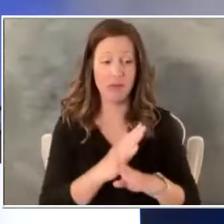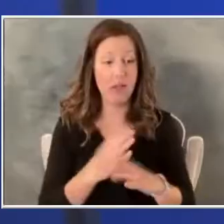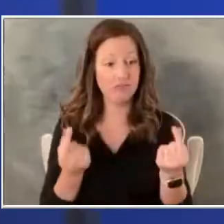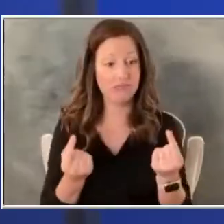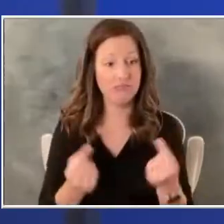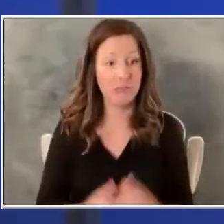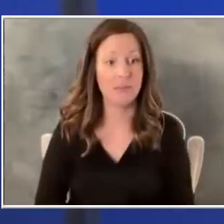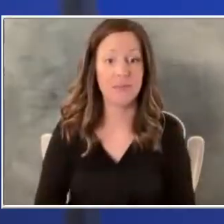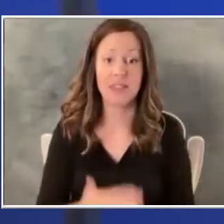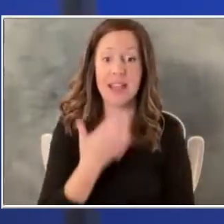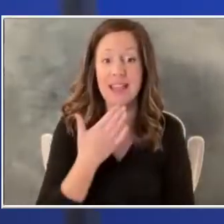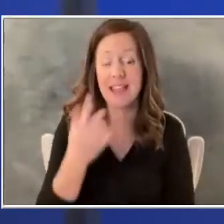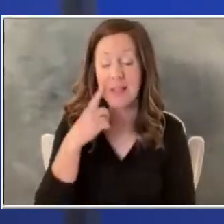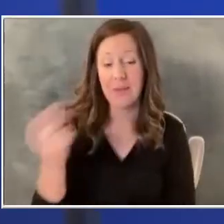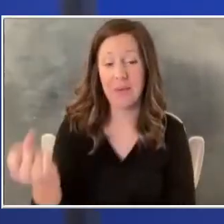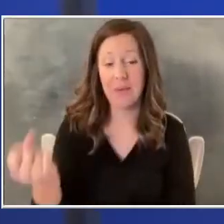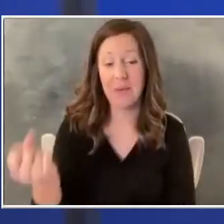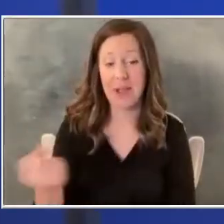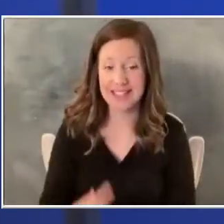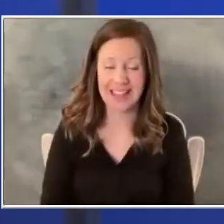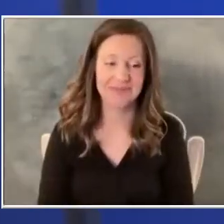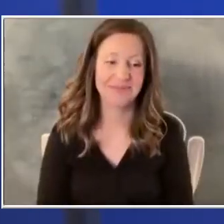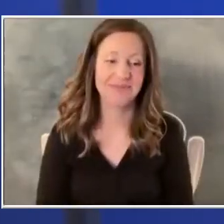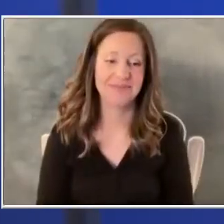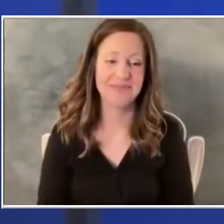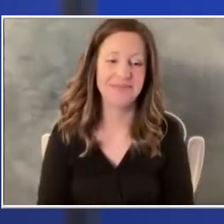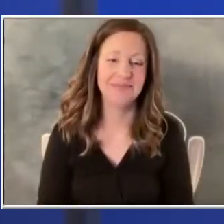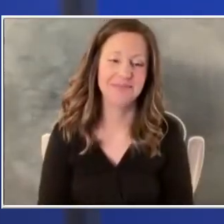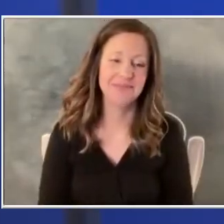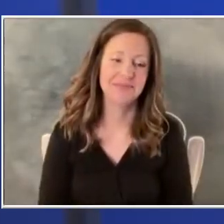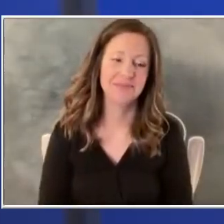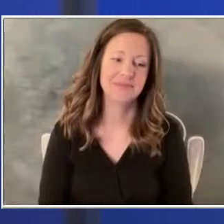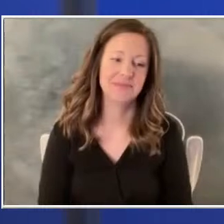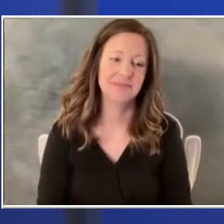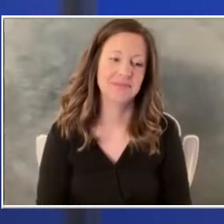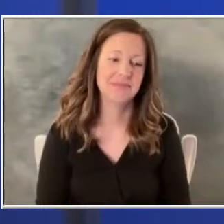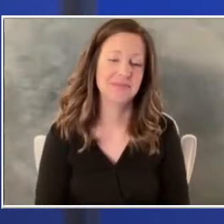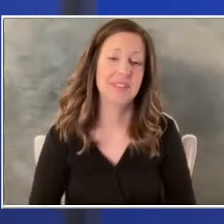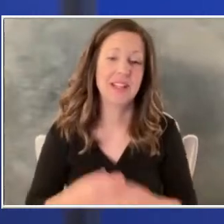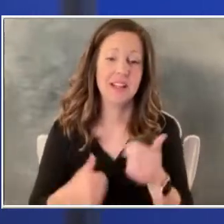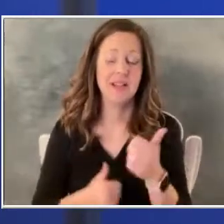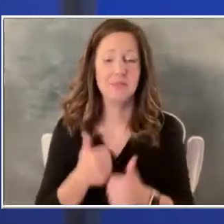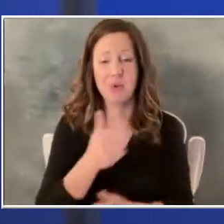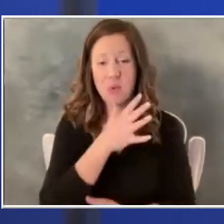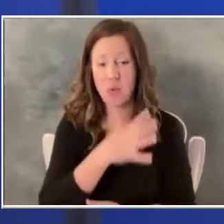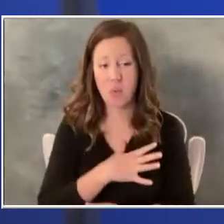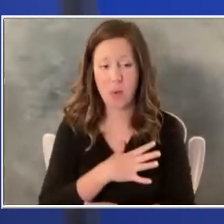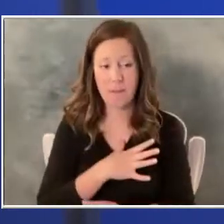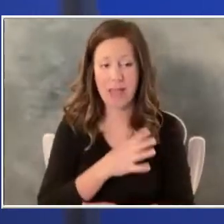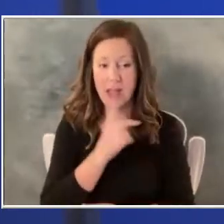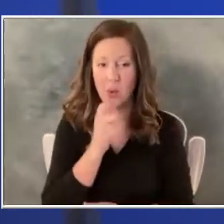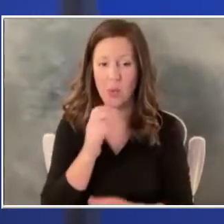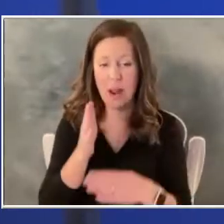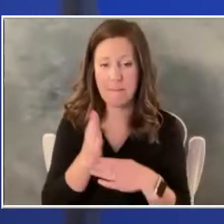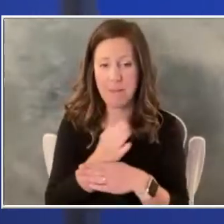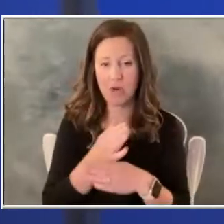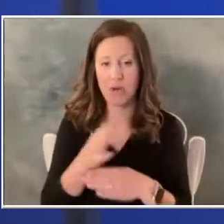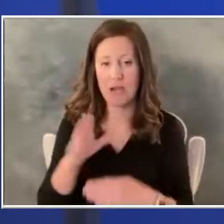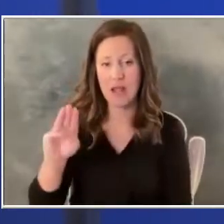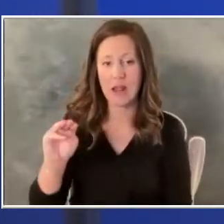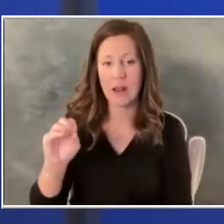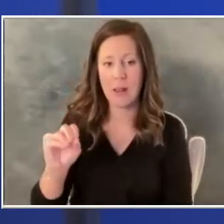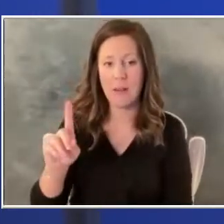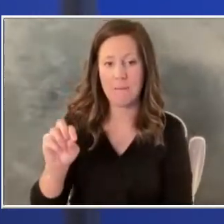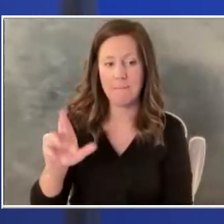asking that. Actually, for most women who are considered at moderate risk for breast cancer, and that is most women